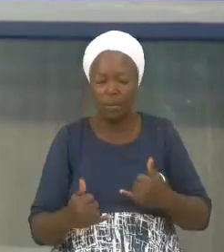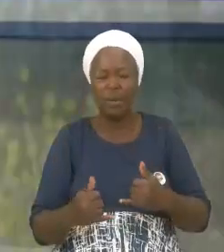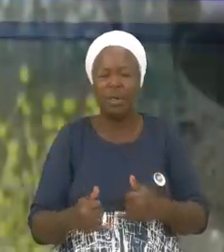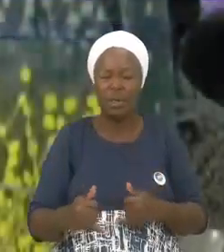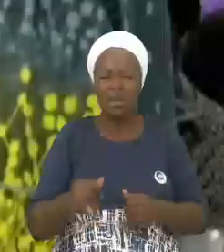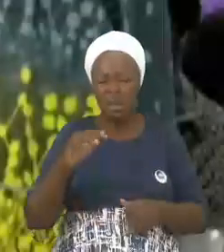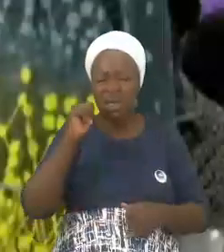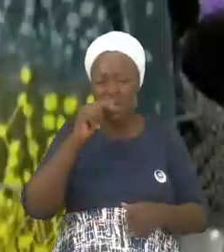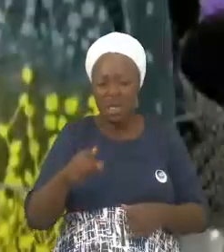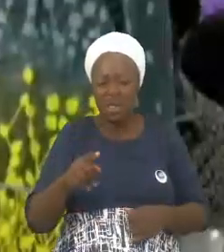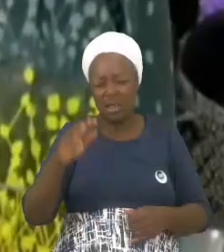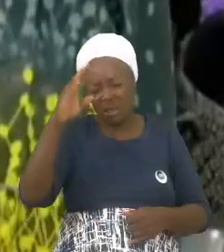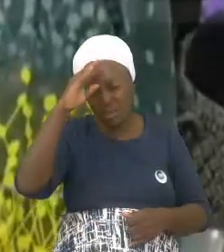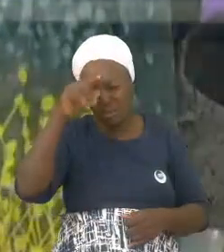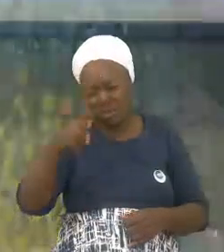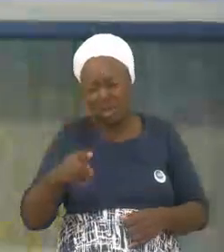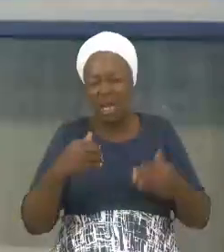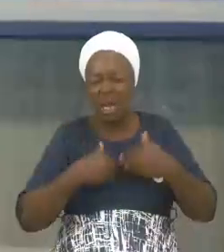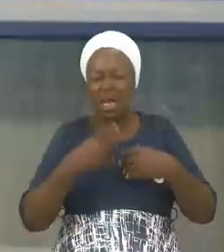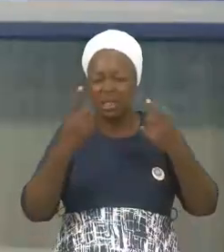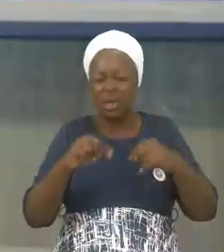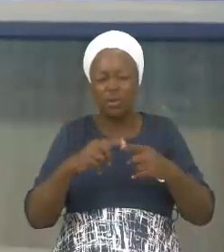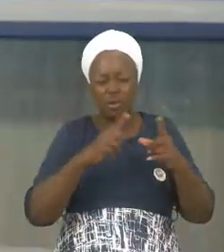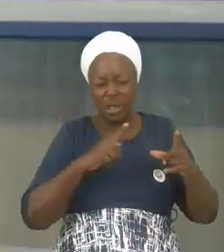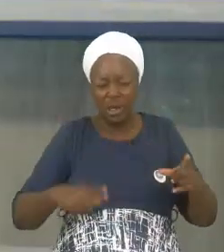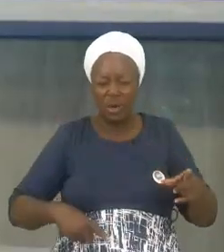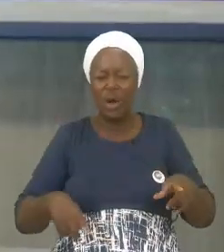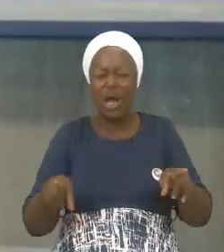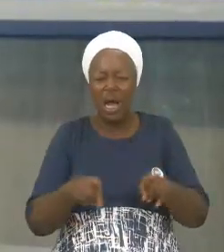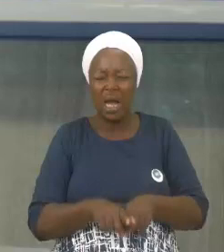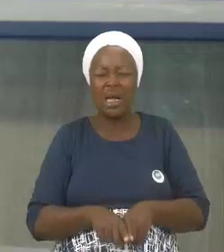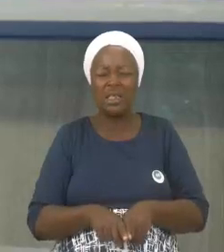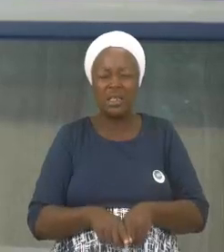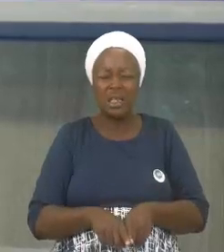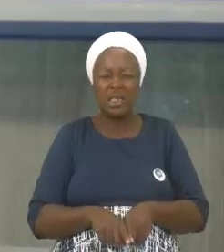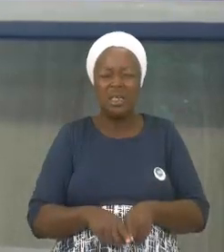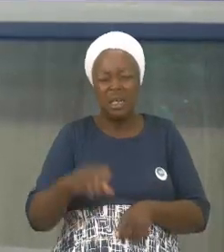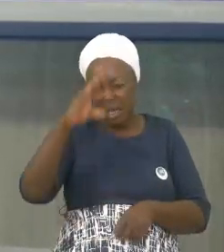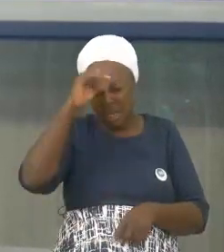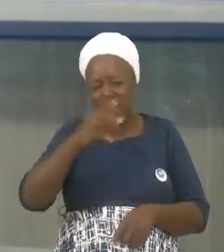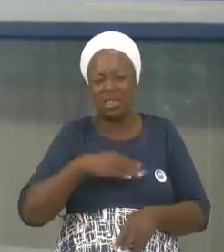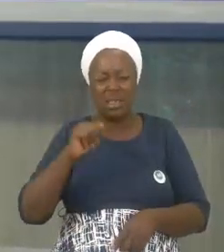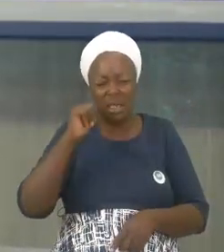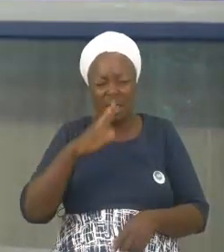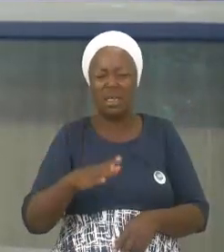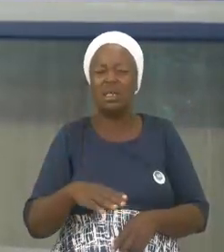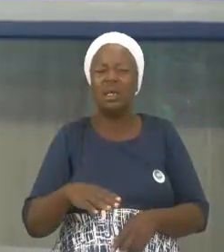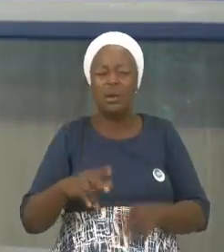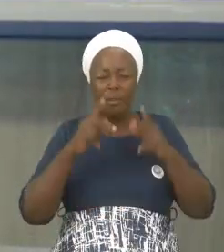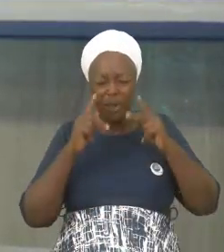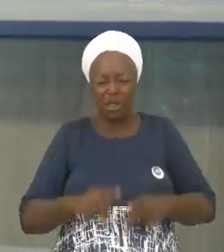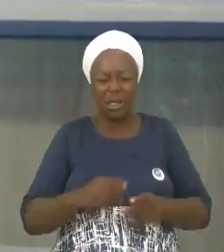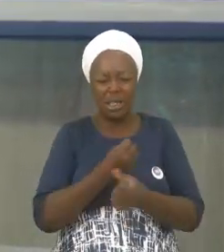she has come to the Lord as is our personal Savior. Confirm your forgiveness